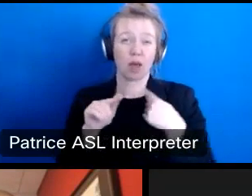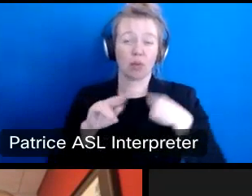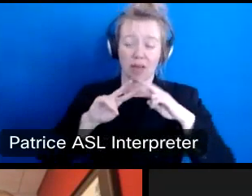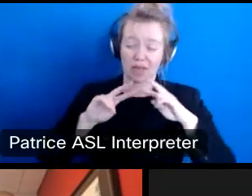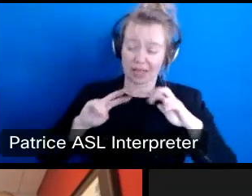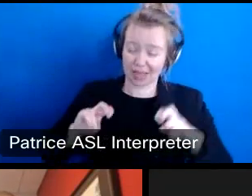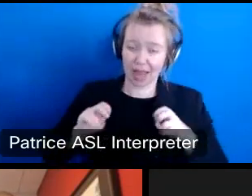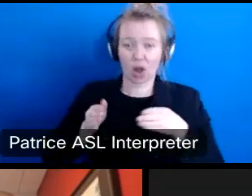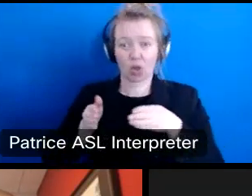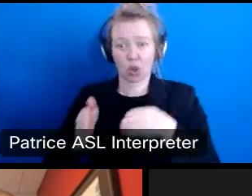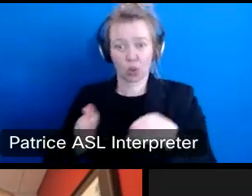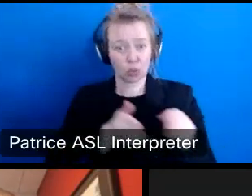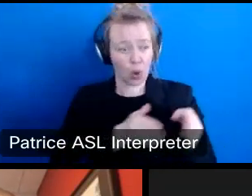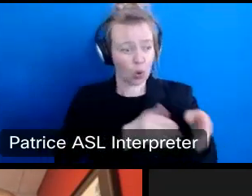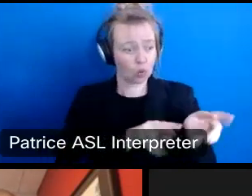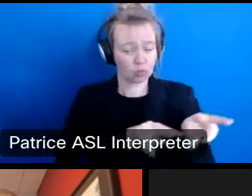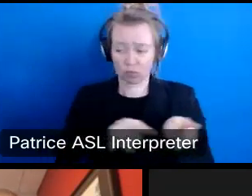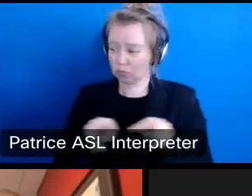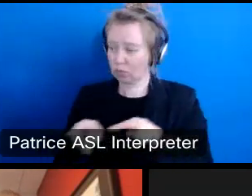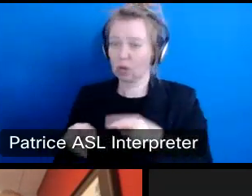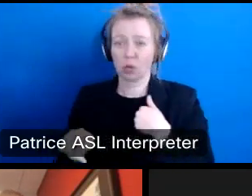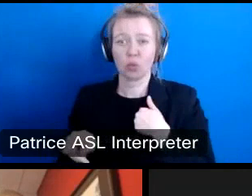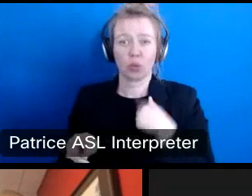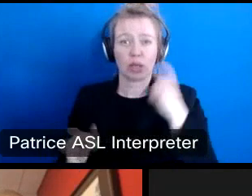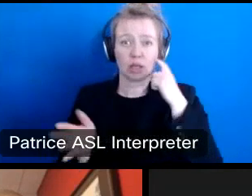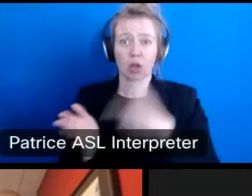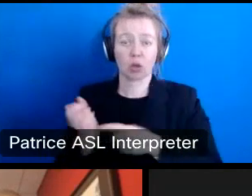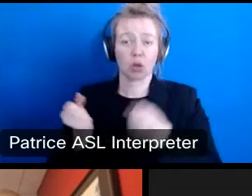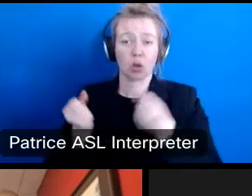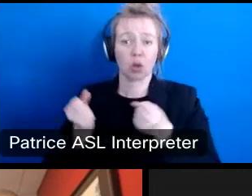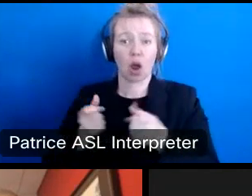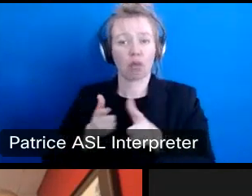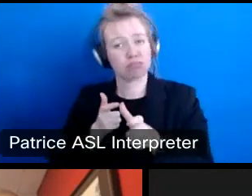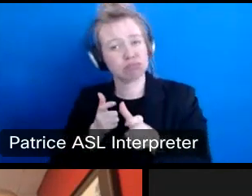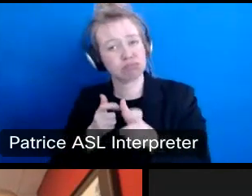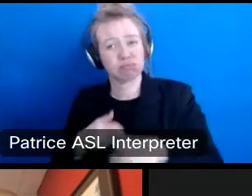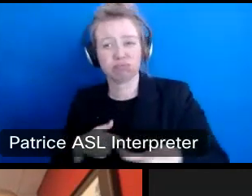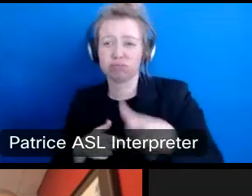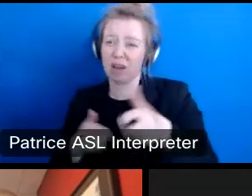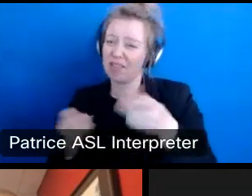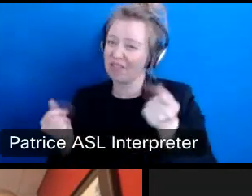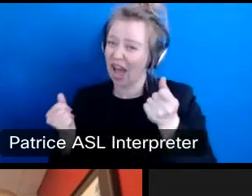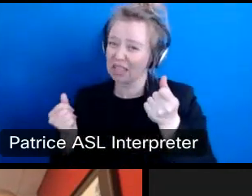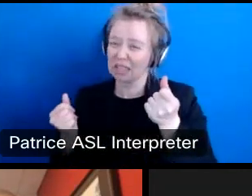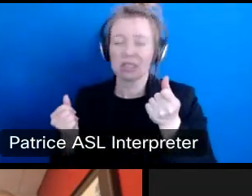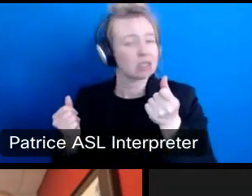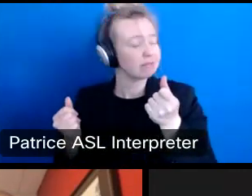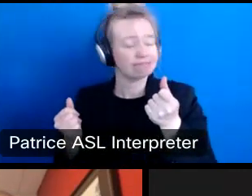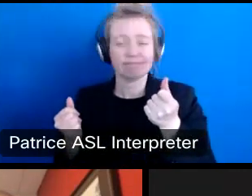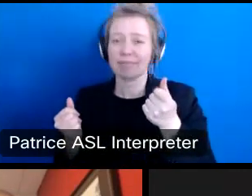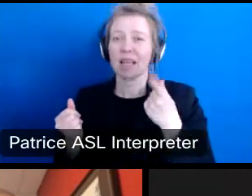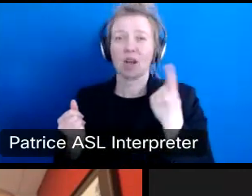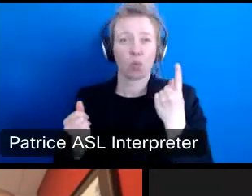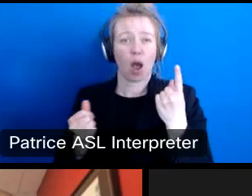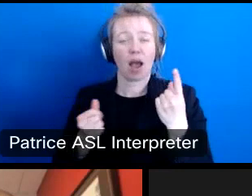roadway, determined that, yeah, cars are speeding and traveling at a high rate of speed. This is one of the safest ways that we can install some